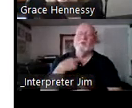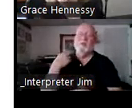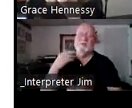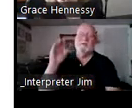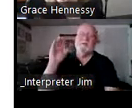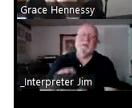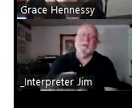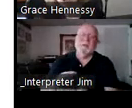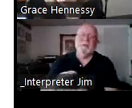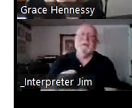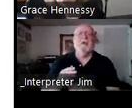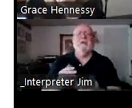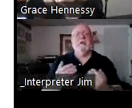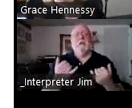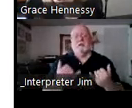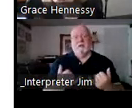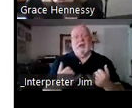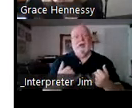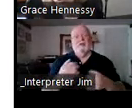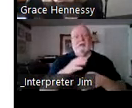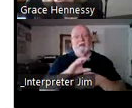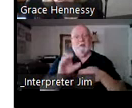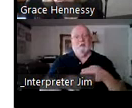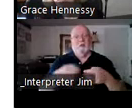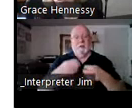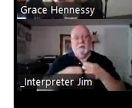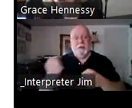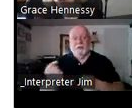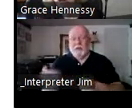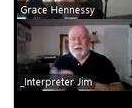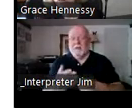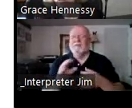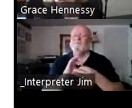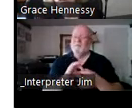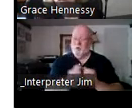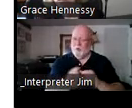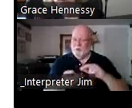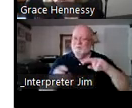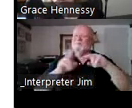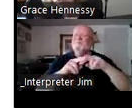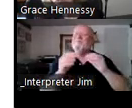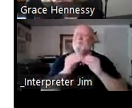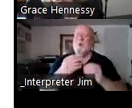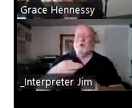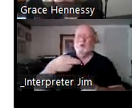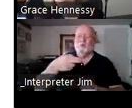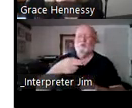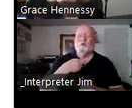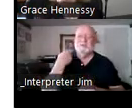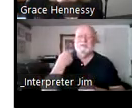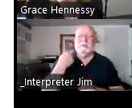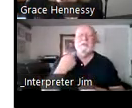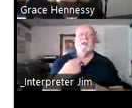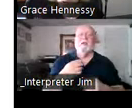So in conclusions, problem gambling is associated with an increased risk for suicide. Factors that may influence this increased risk